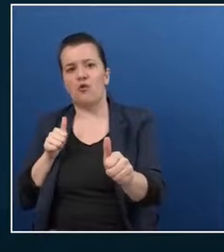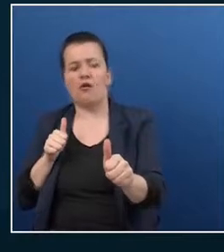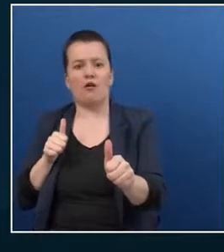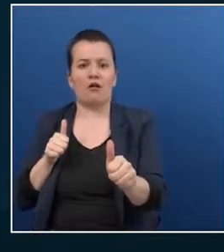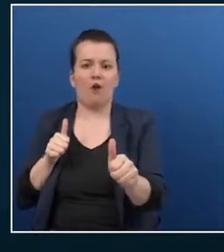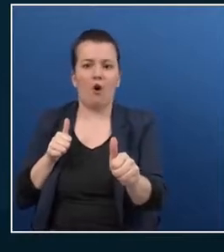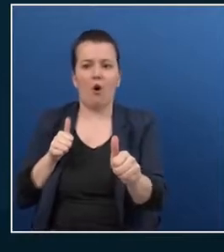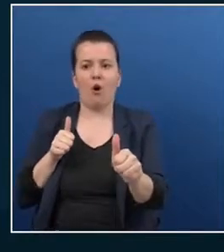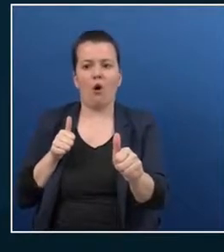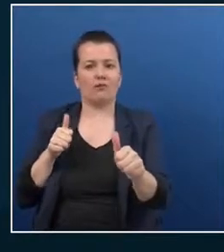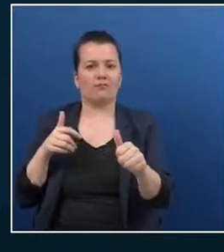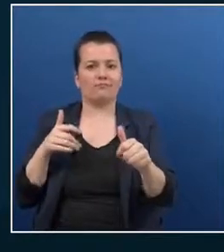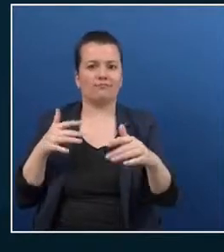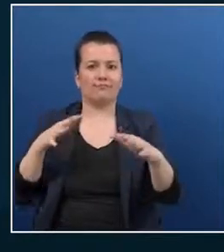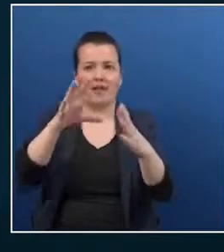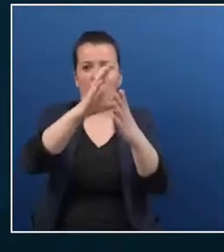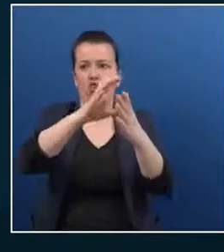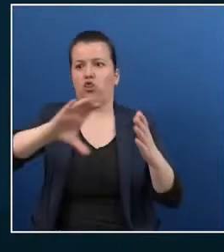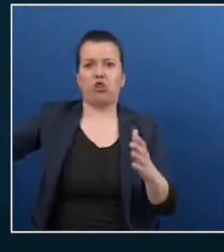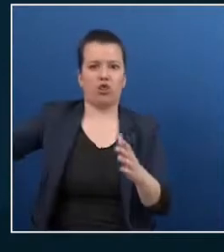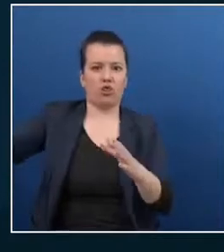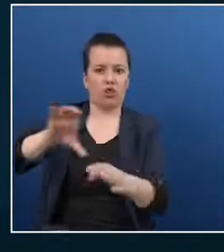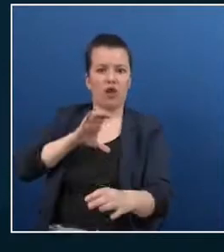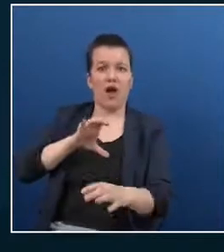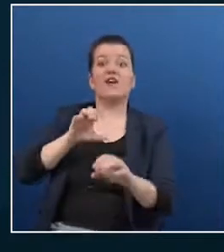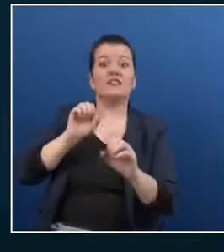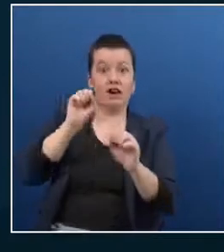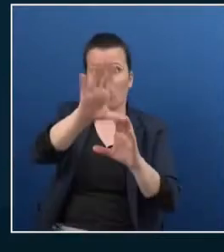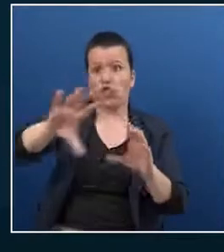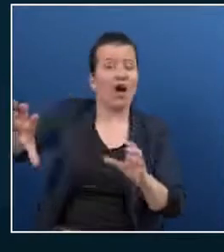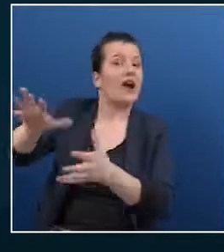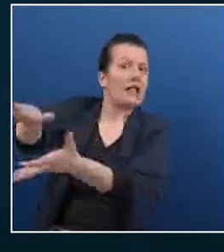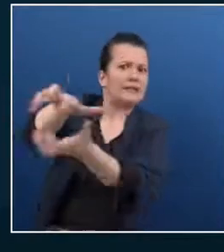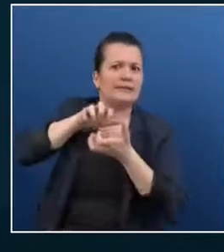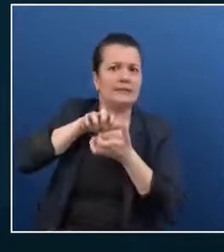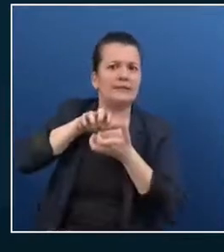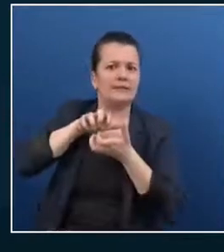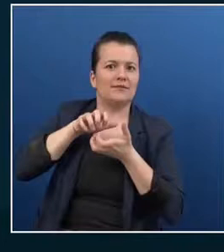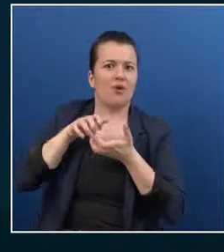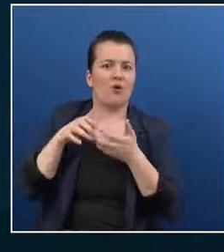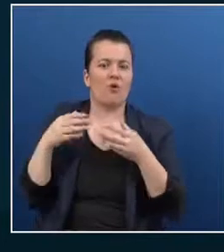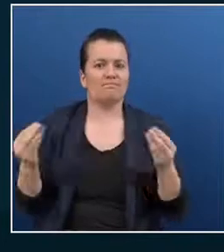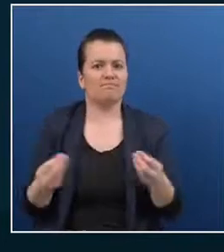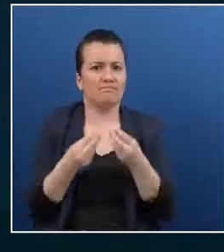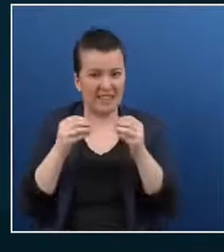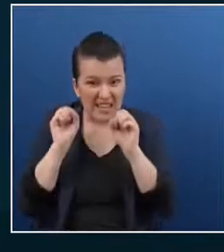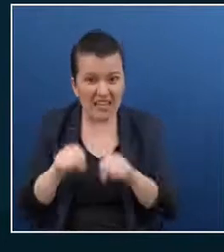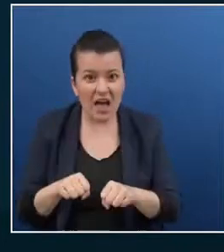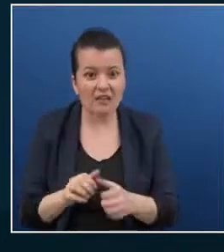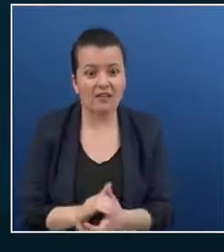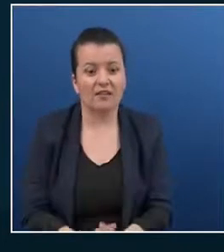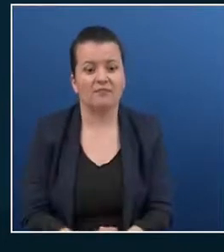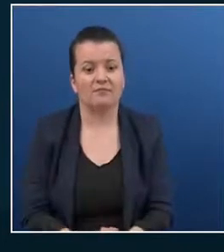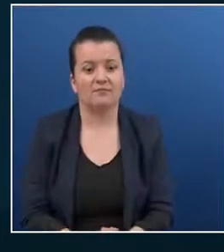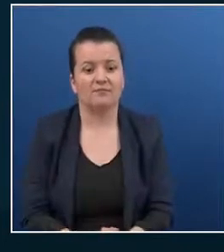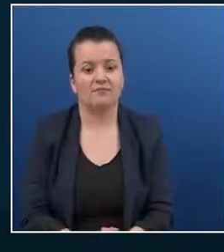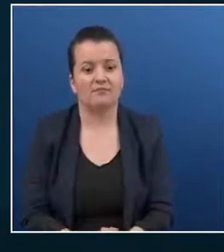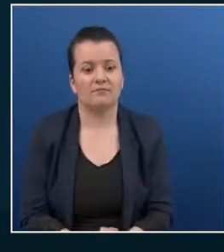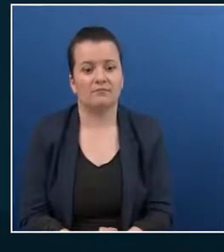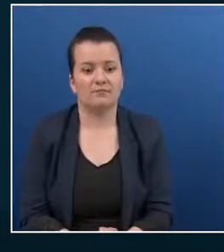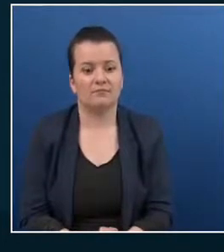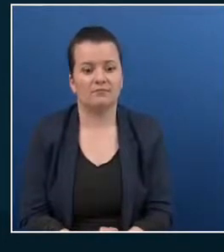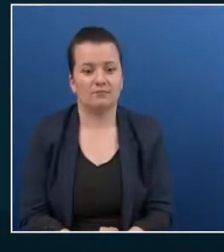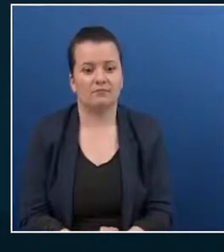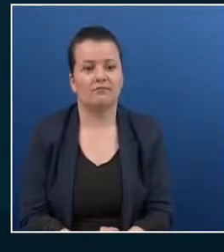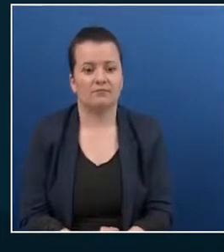that you still are able to retrieve the data that is cached or something like that? Okay.